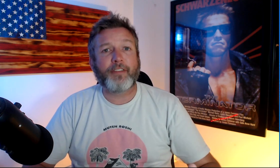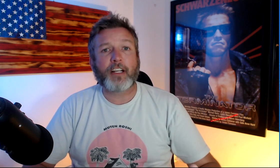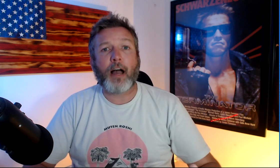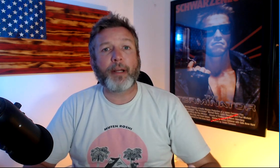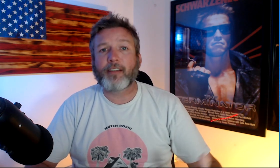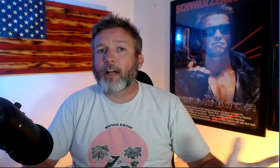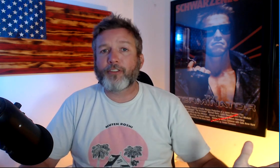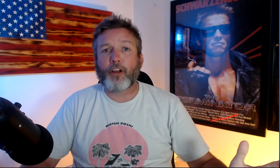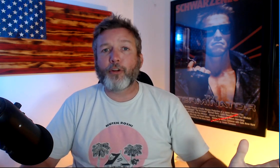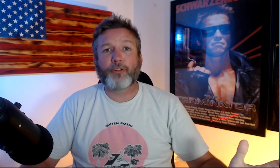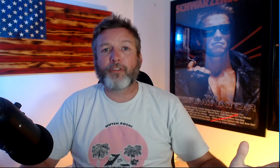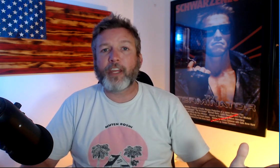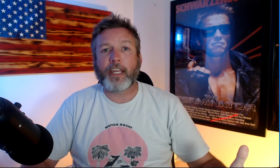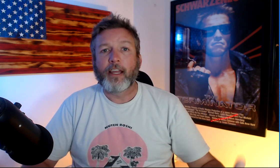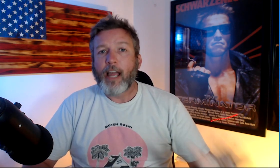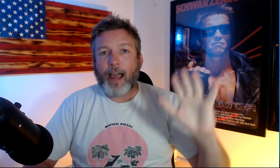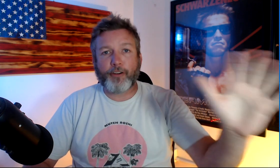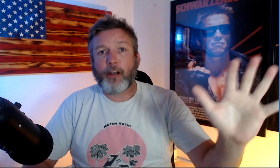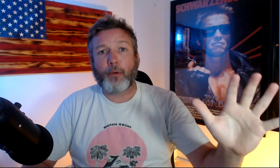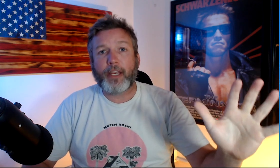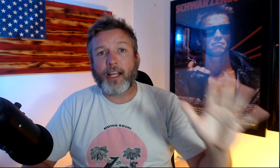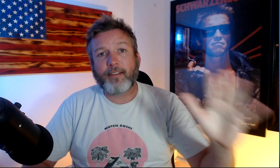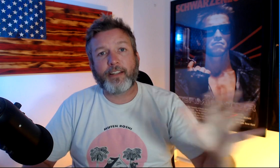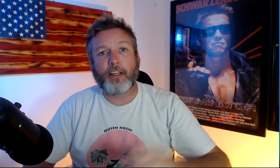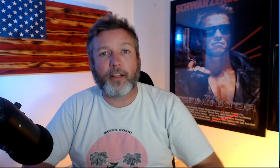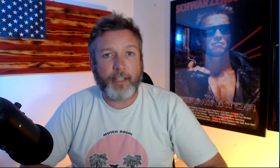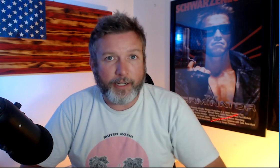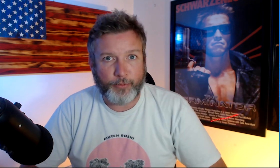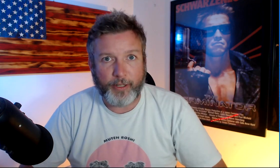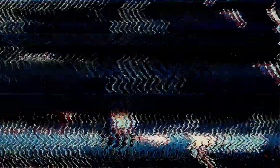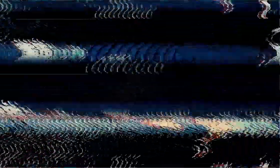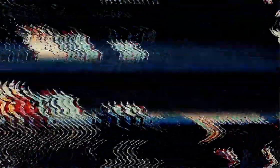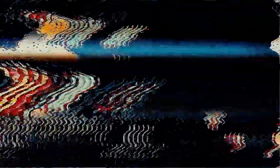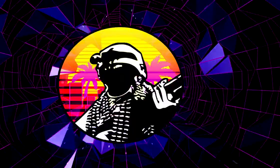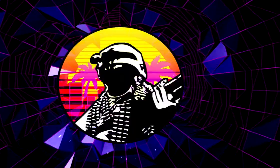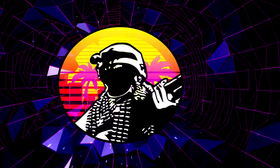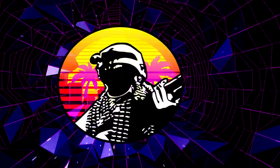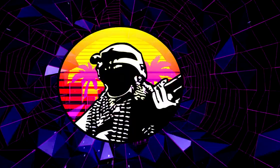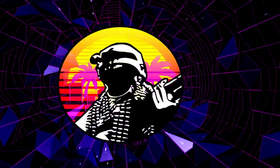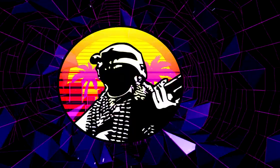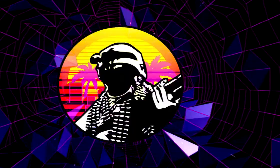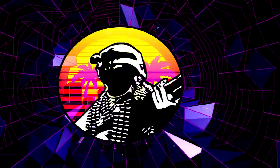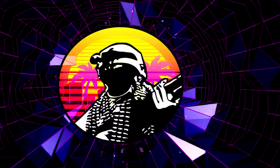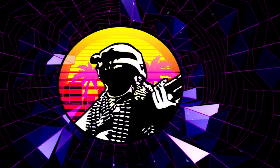and make sure to leave a comment to let us all know what you think. Have a great weekend. See you on the next one.